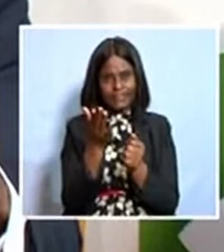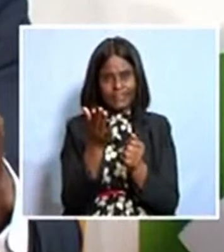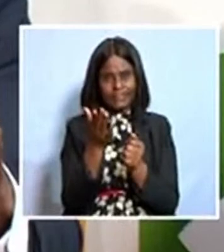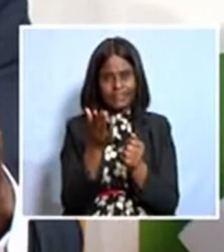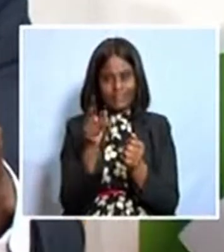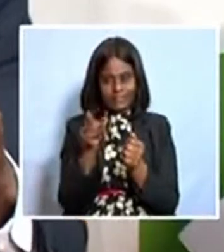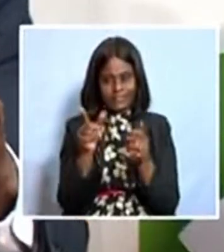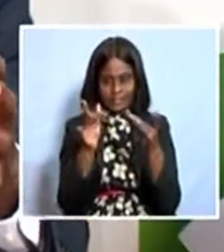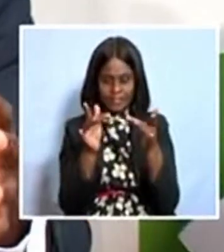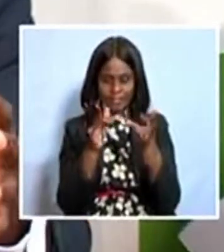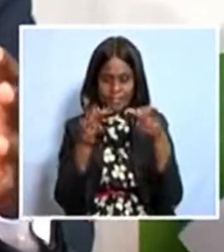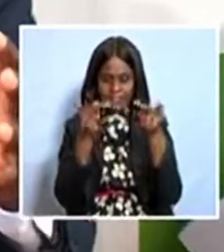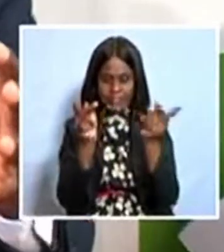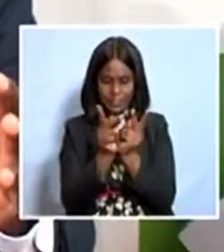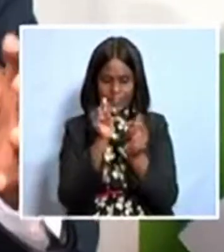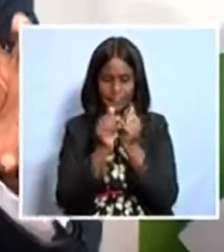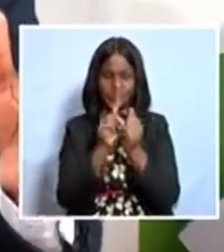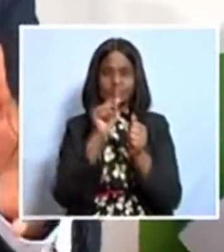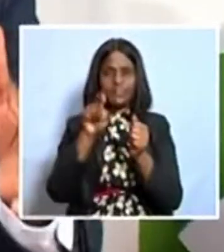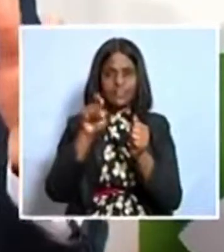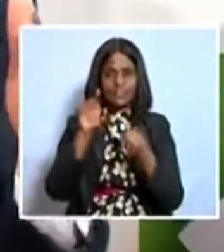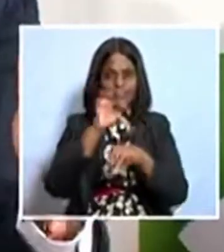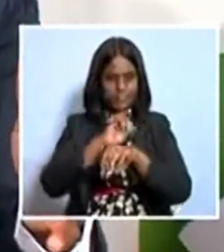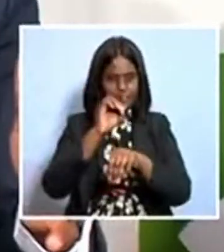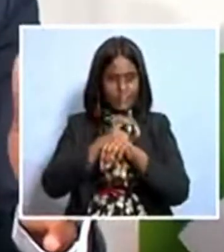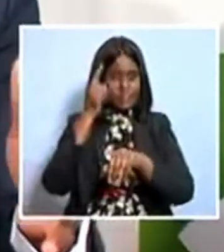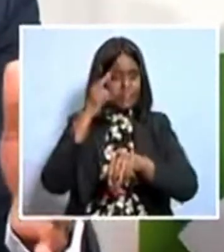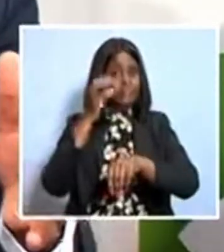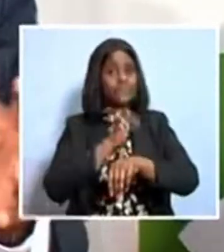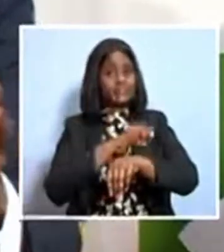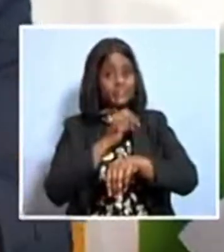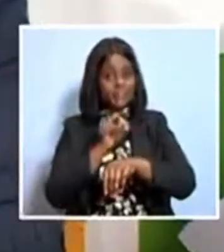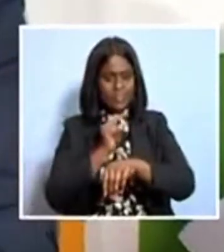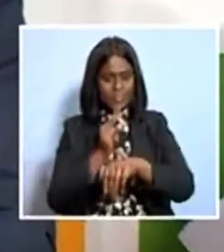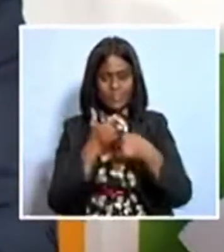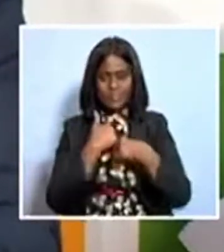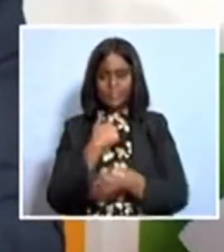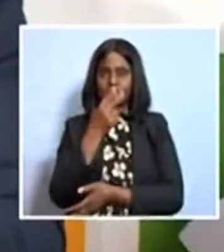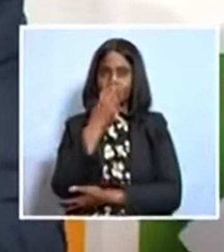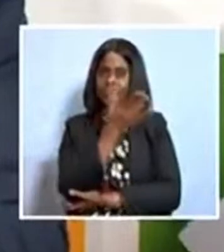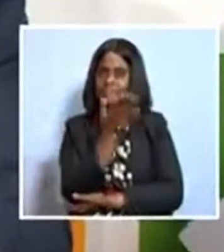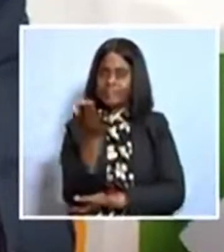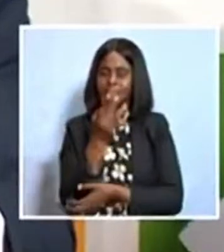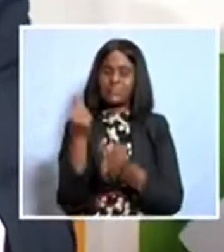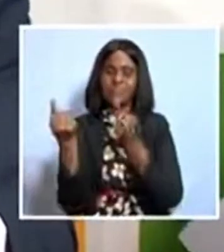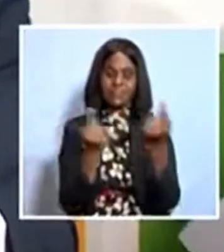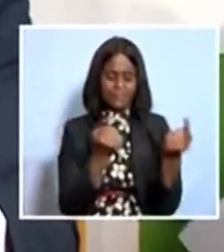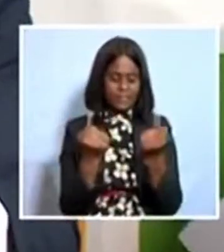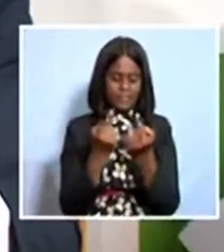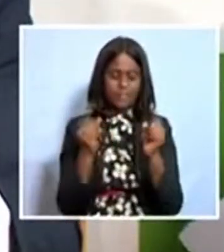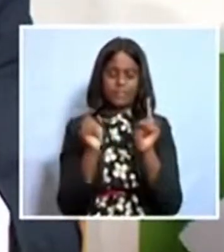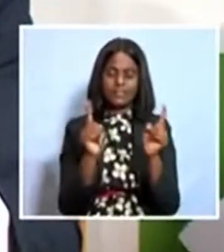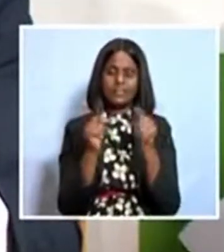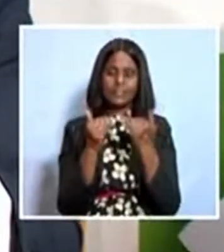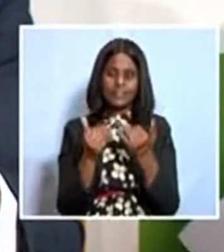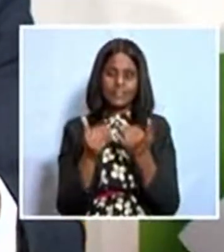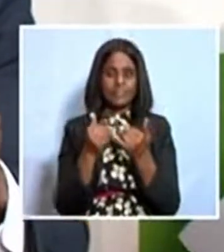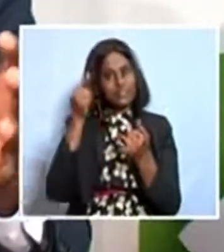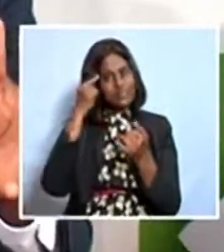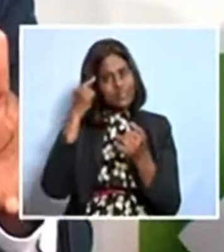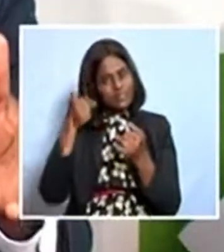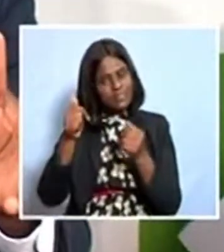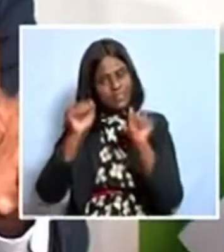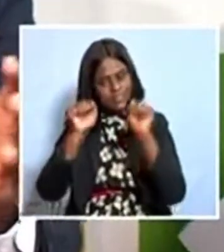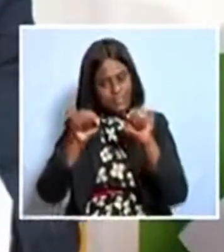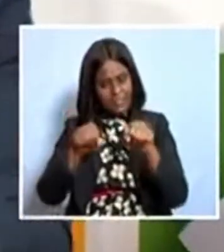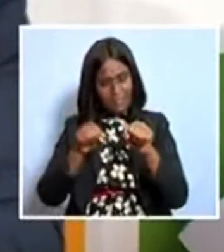online platform that need this opportunity for investments. We have to look at situations where the government is